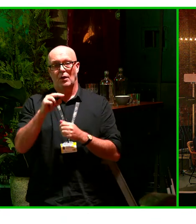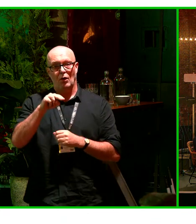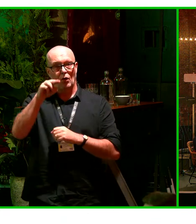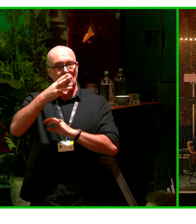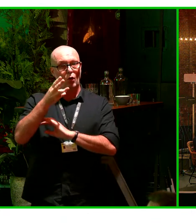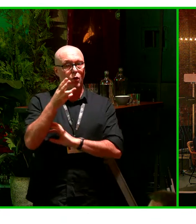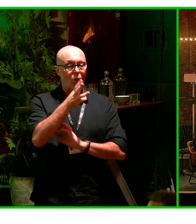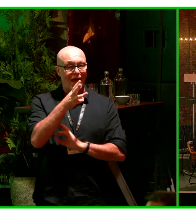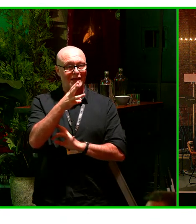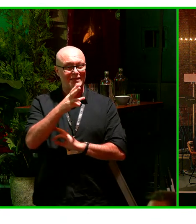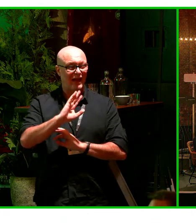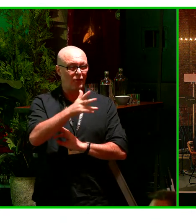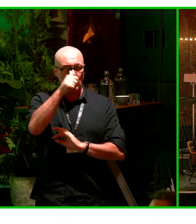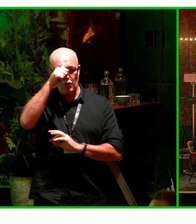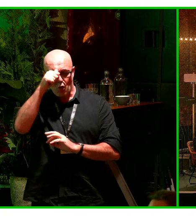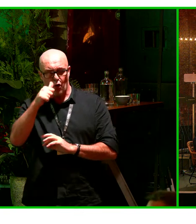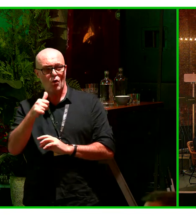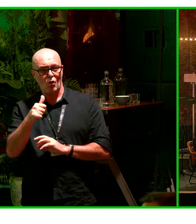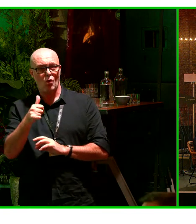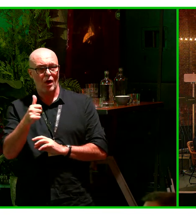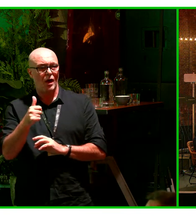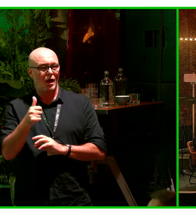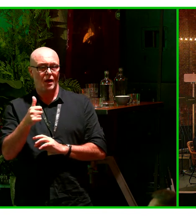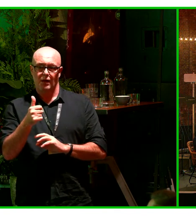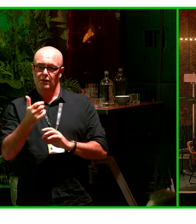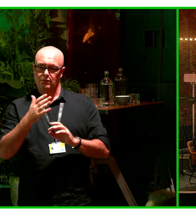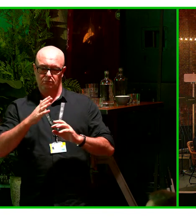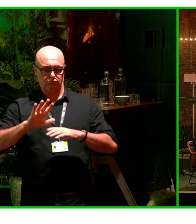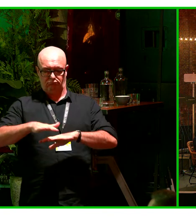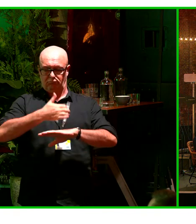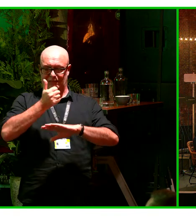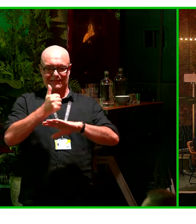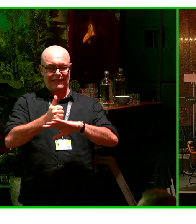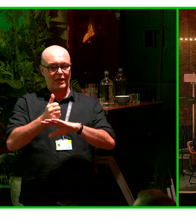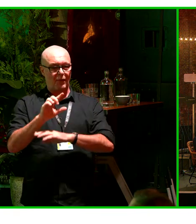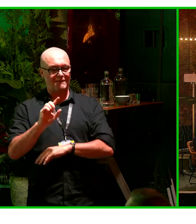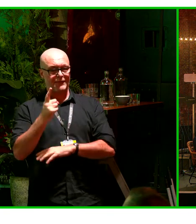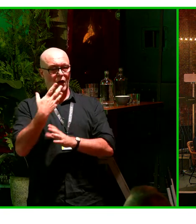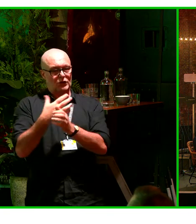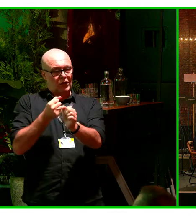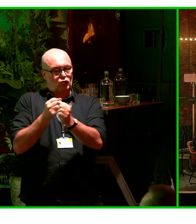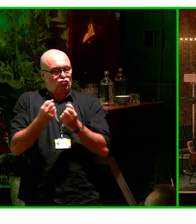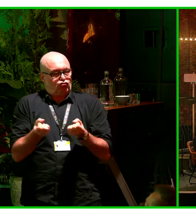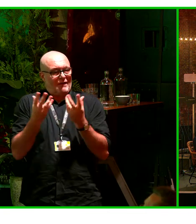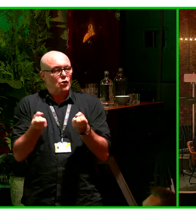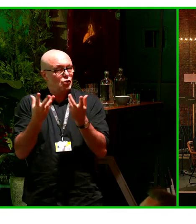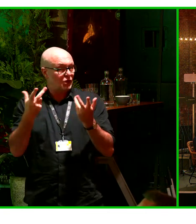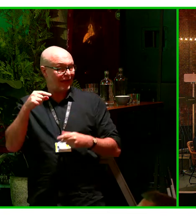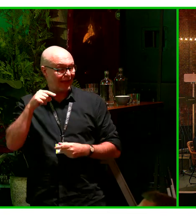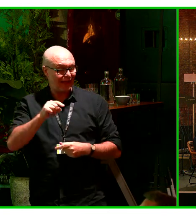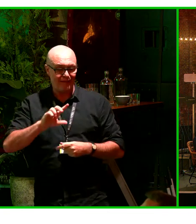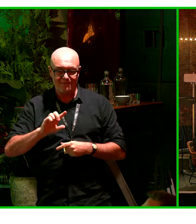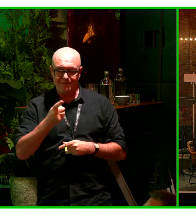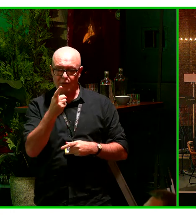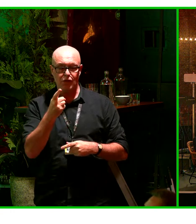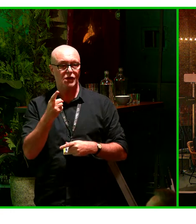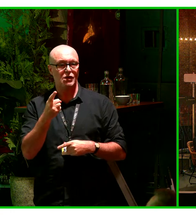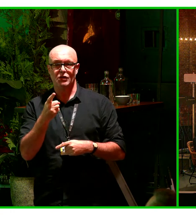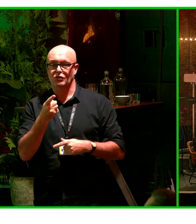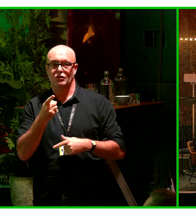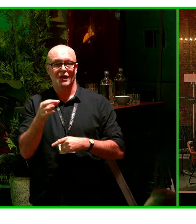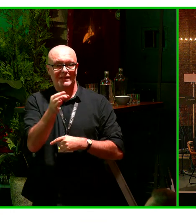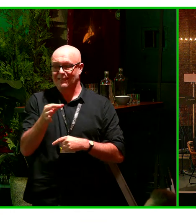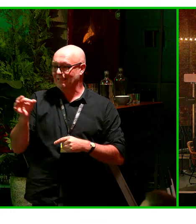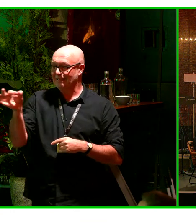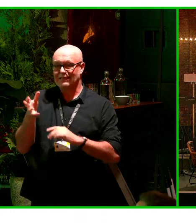known for the heart and the creation of manufacturing in the first place. You had the first intercity rail links in the Northwest.